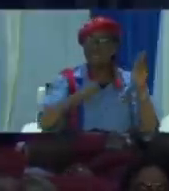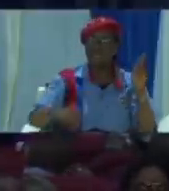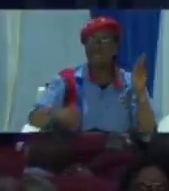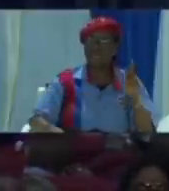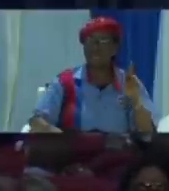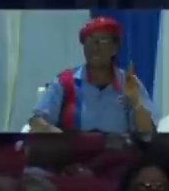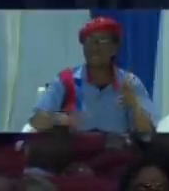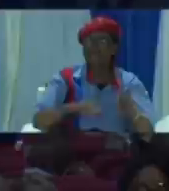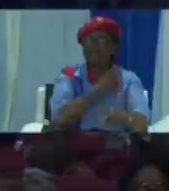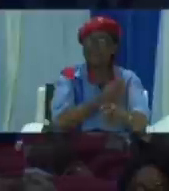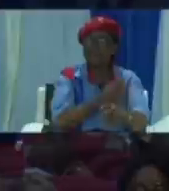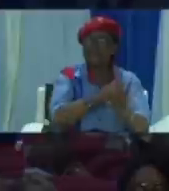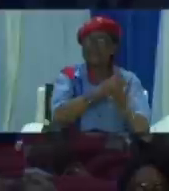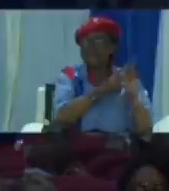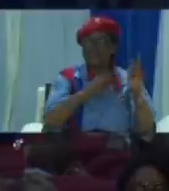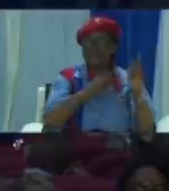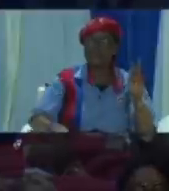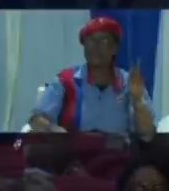Mighty king.